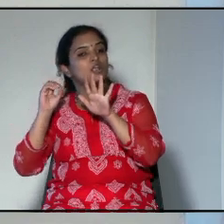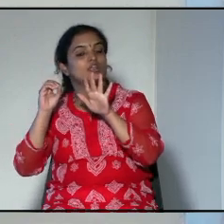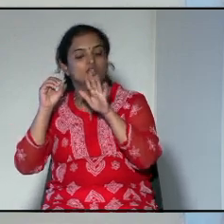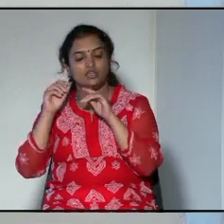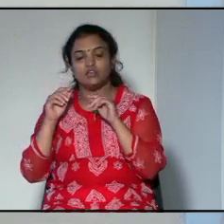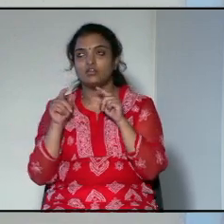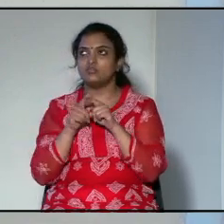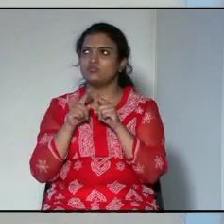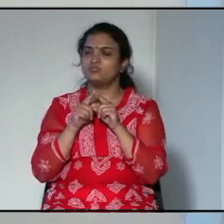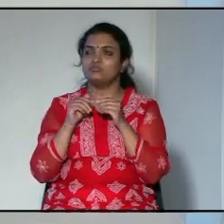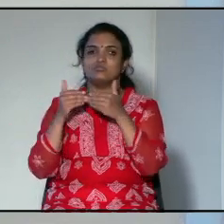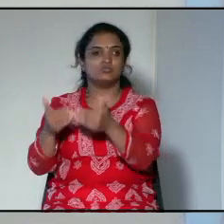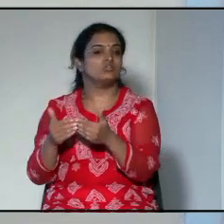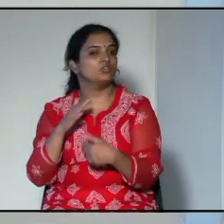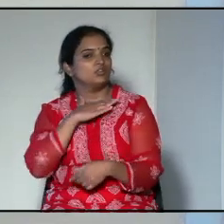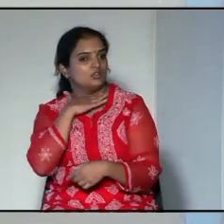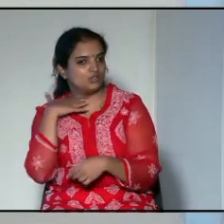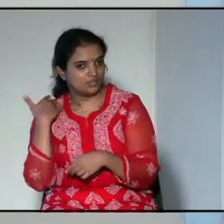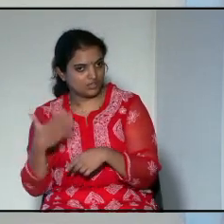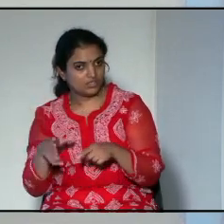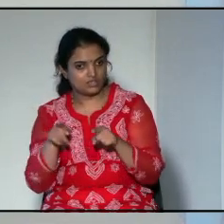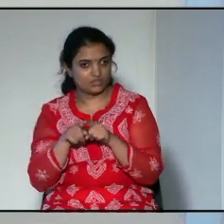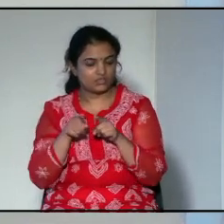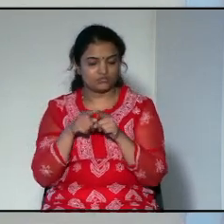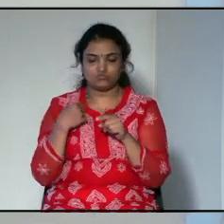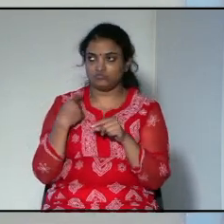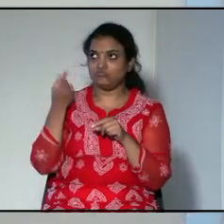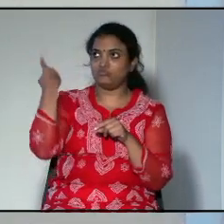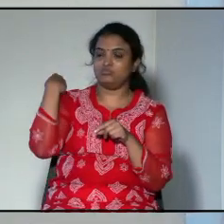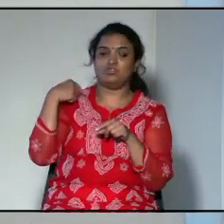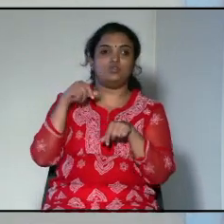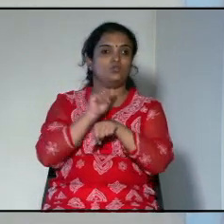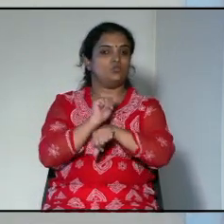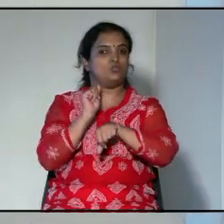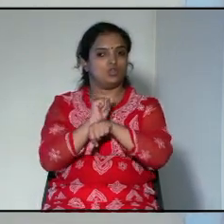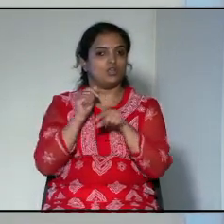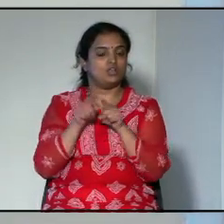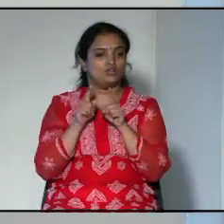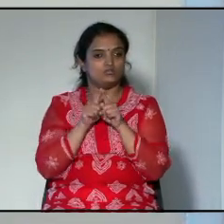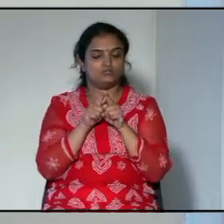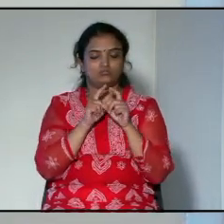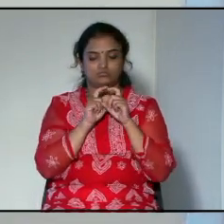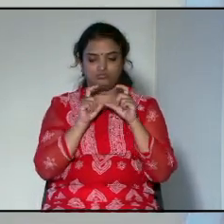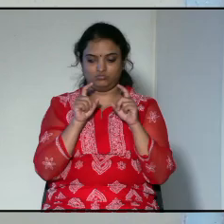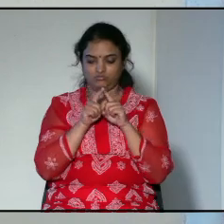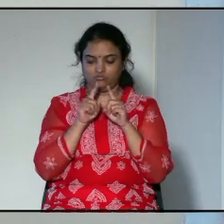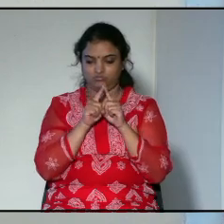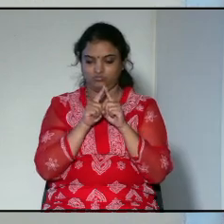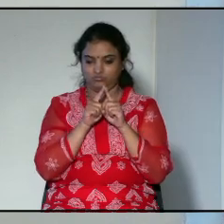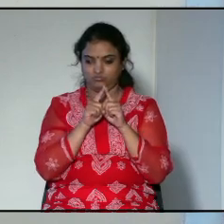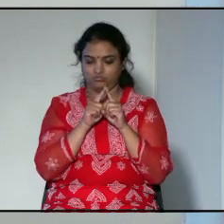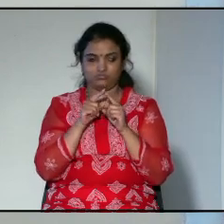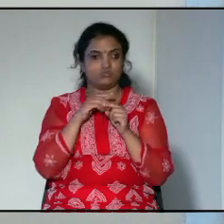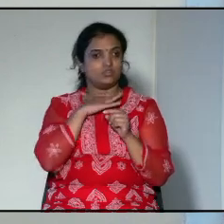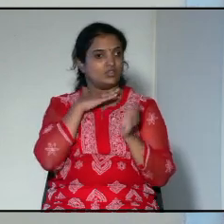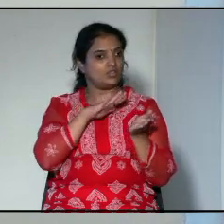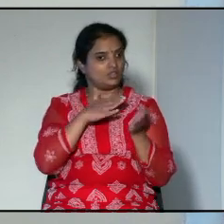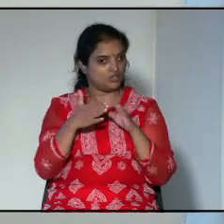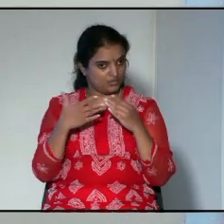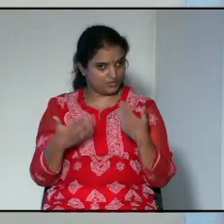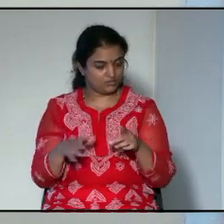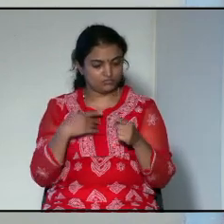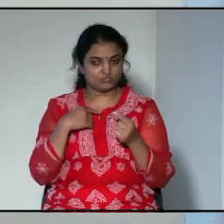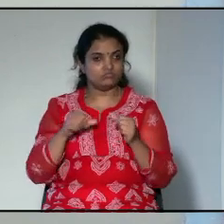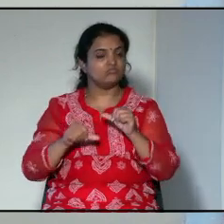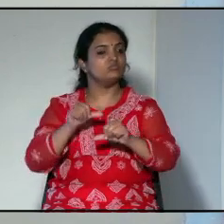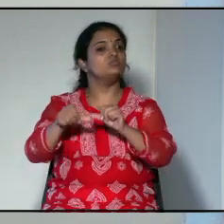beyond her death. In fact, her last work, which was completed after her death, that process was also chronicled